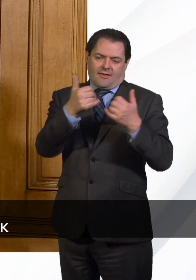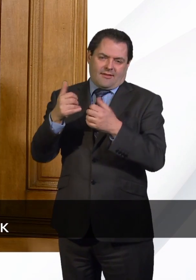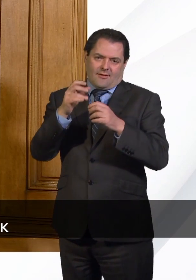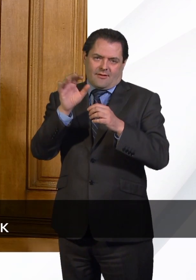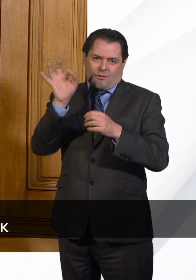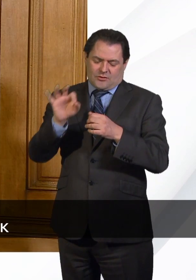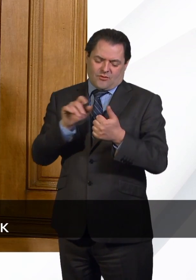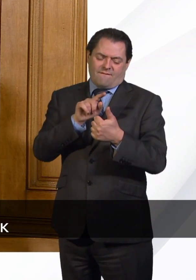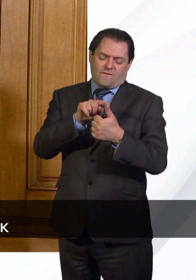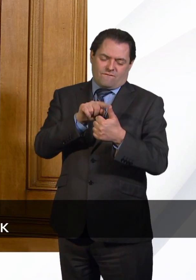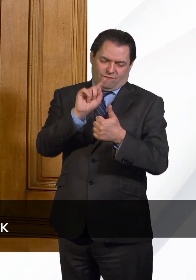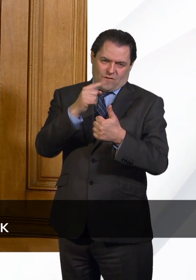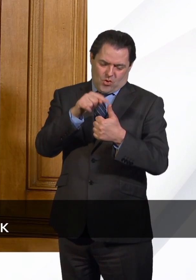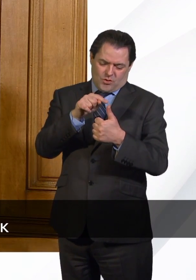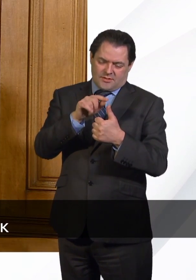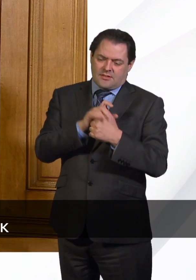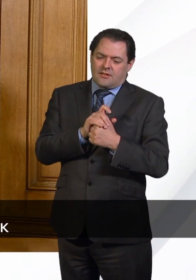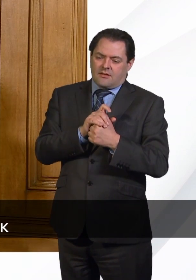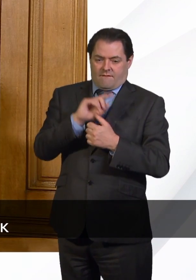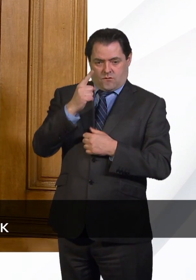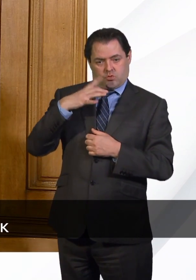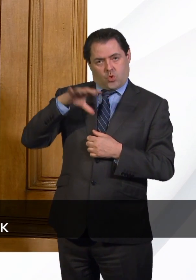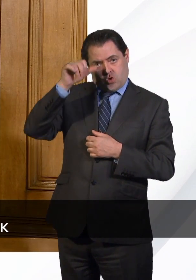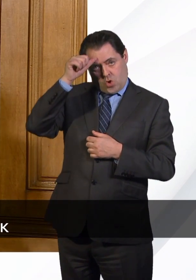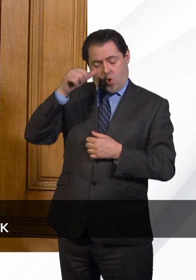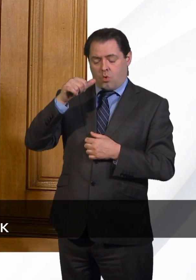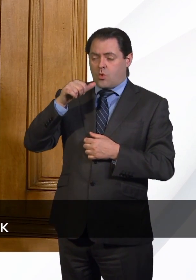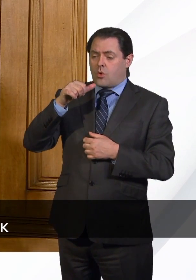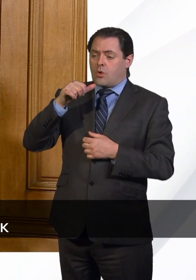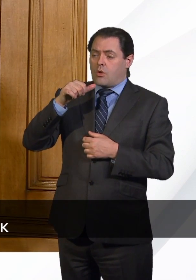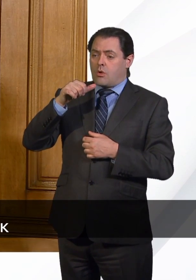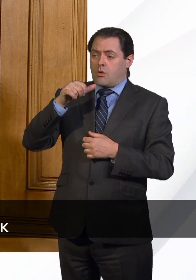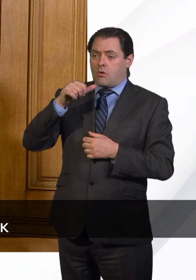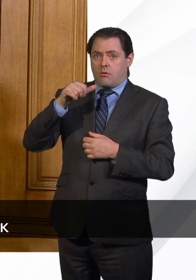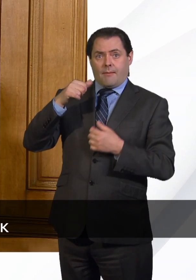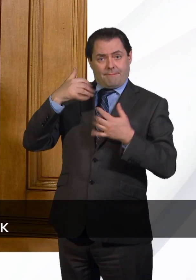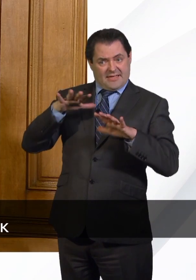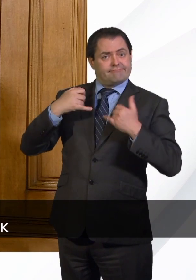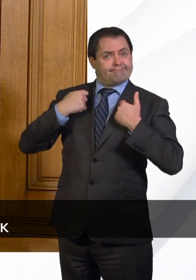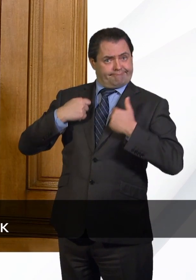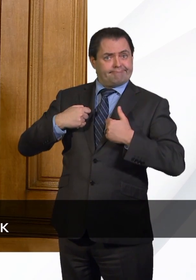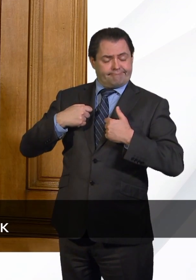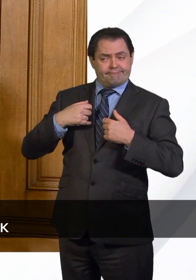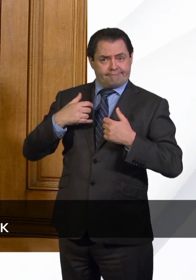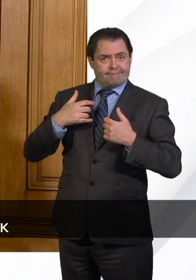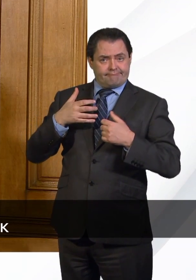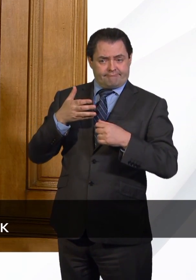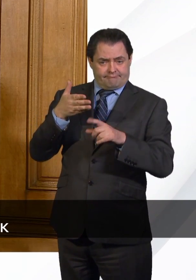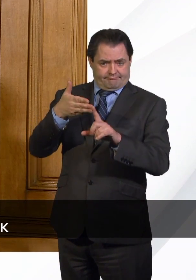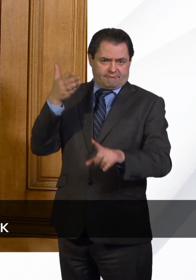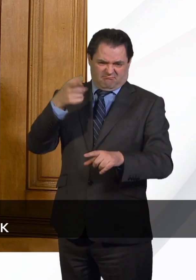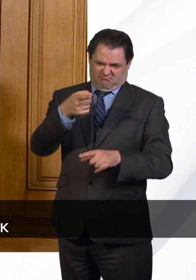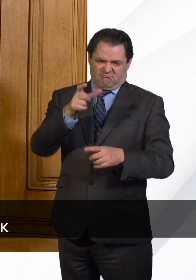is, the first thing we wanted to know was, once you've had confirmed COVID-19